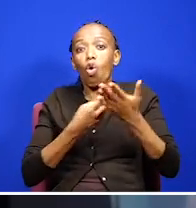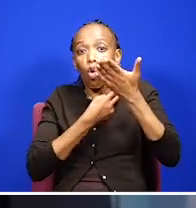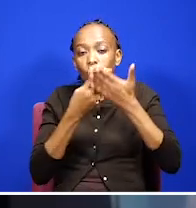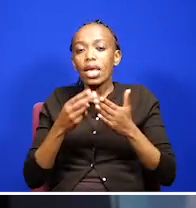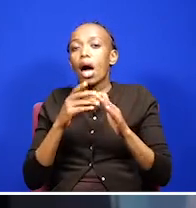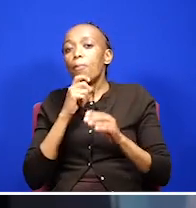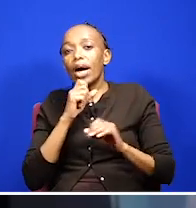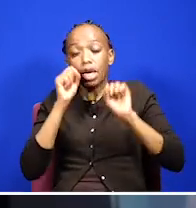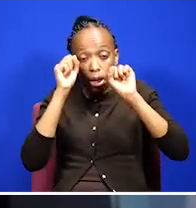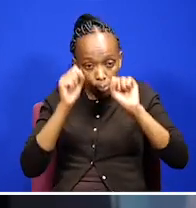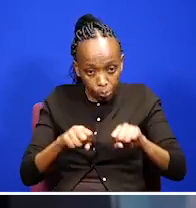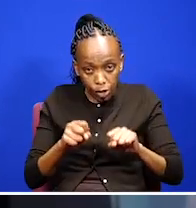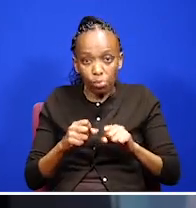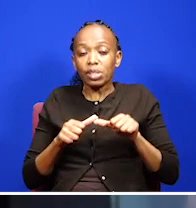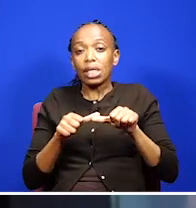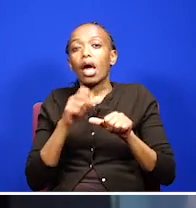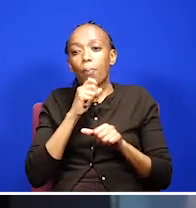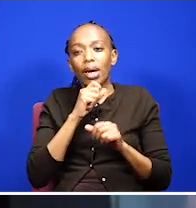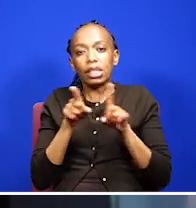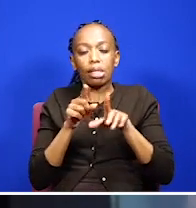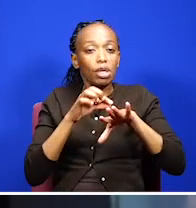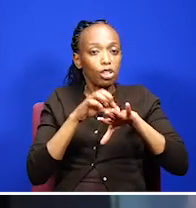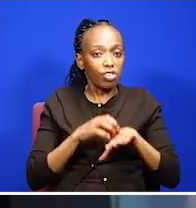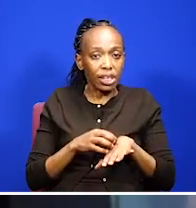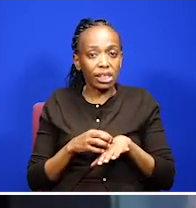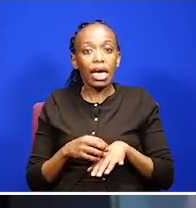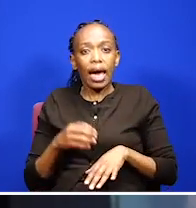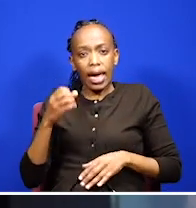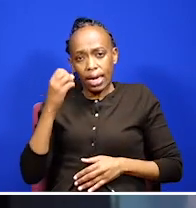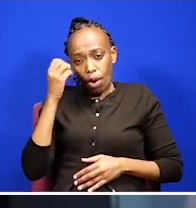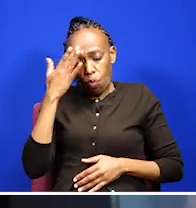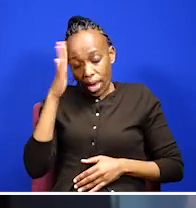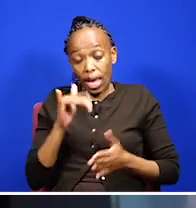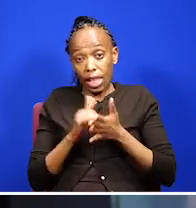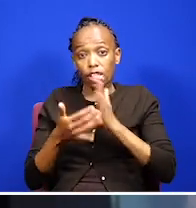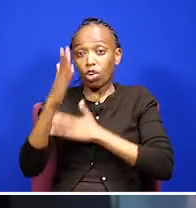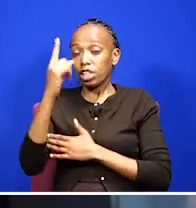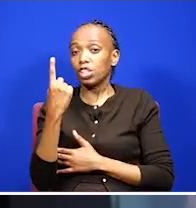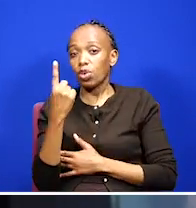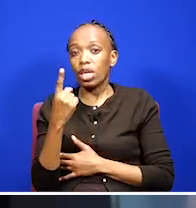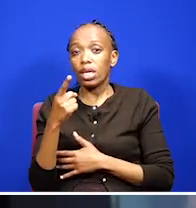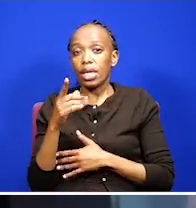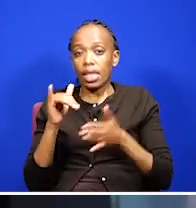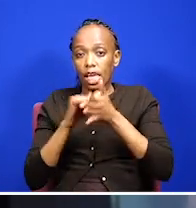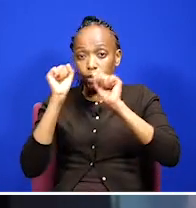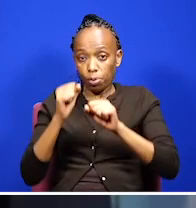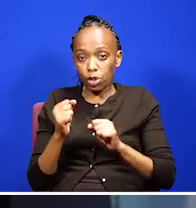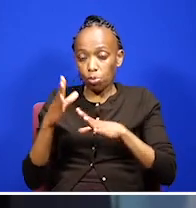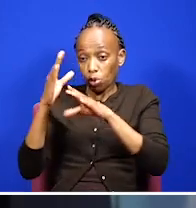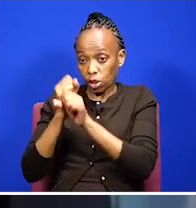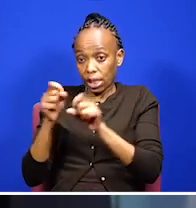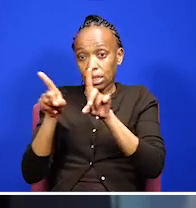He's still an arm of flesh. Yes. So it just dawned on me that God is the only one that I can trust and I